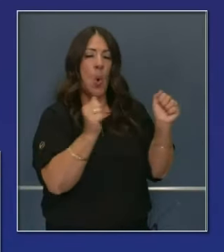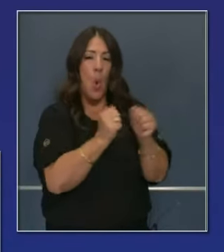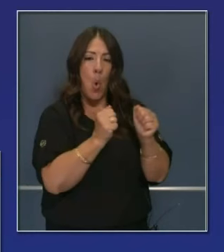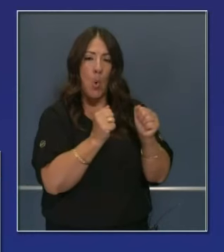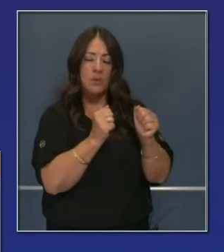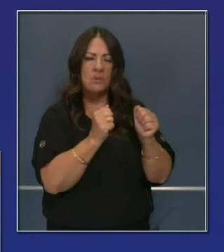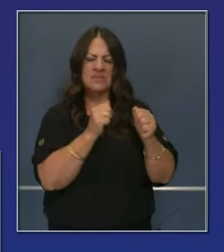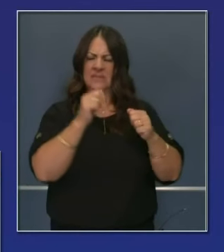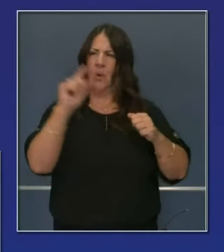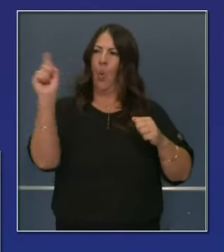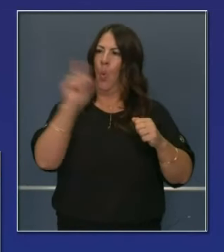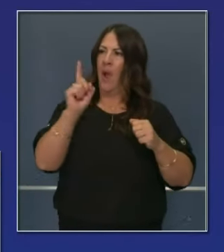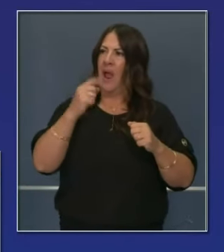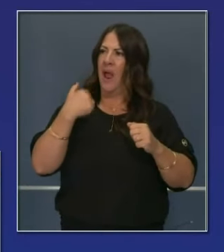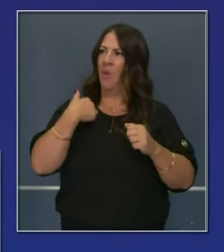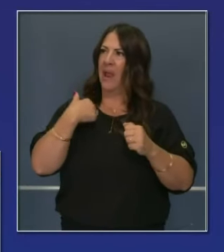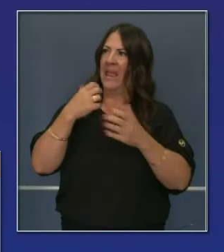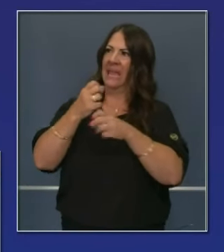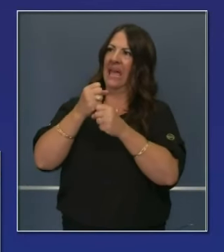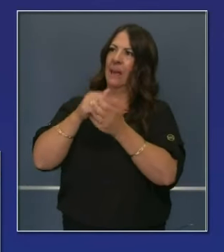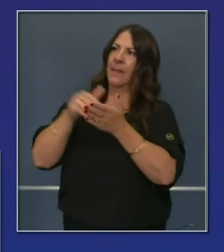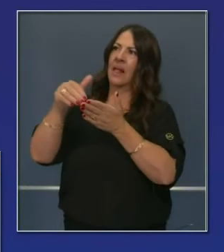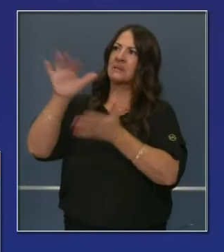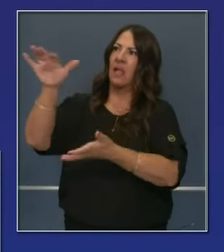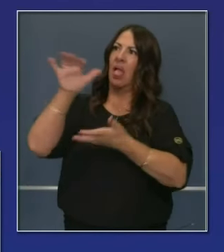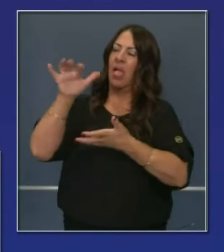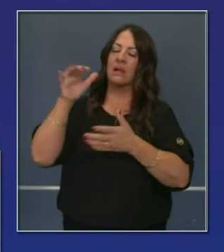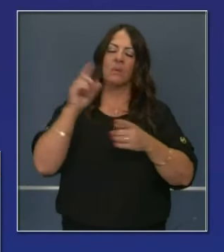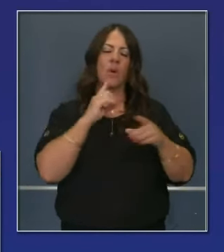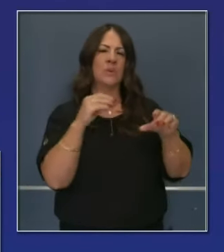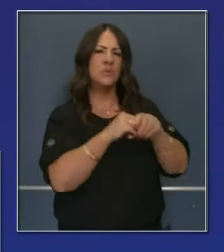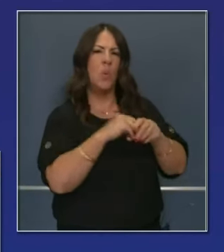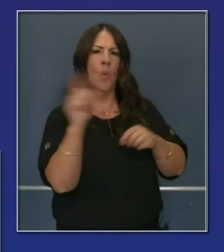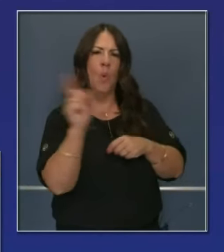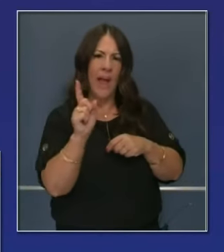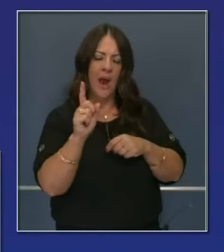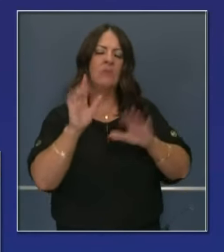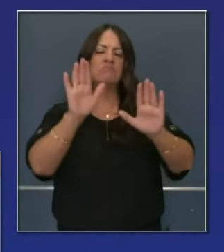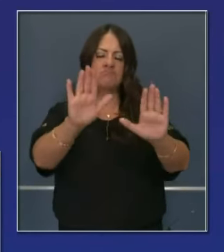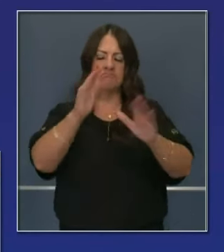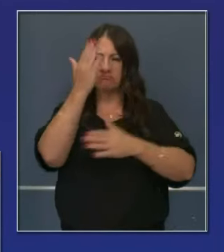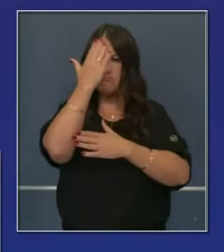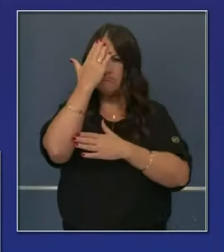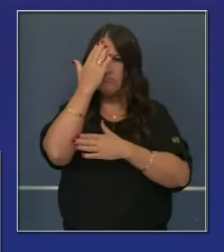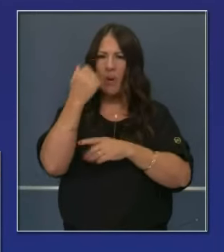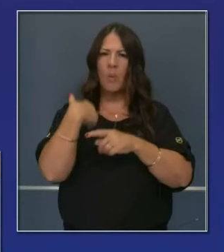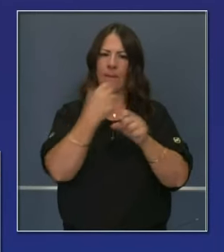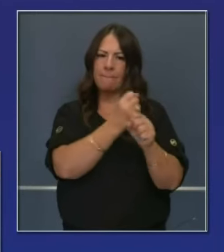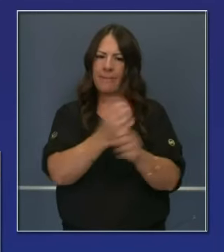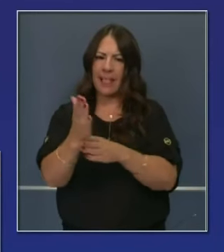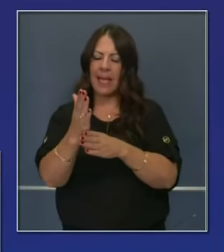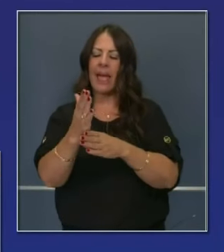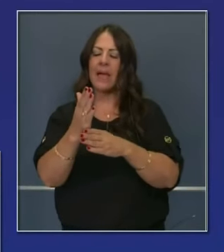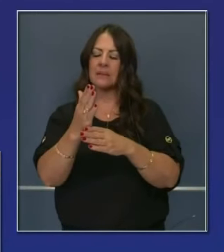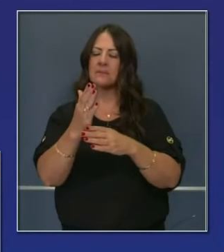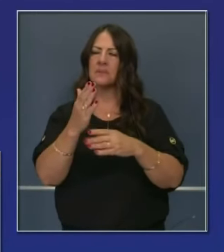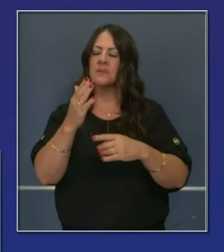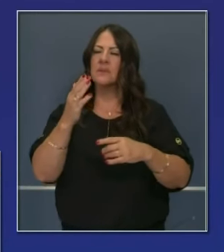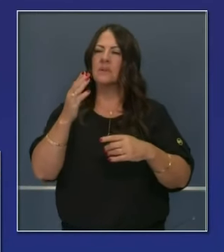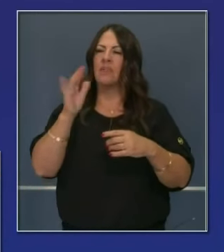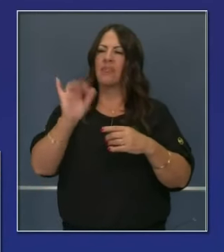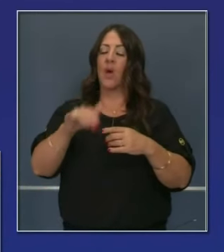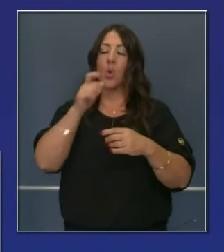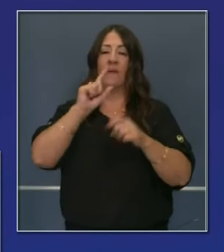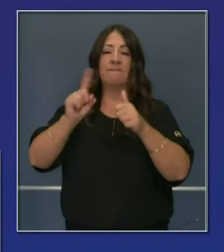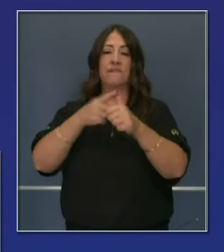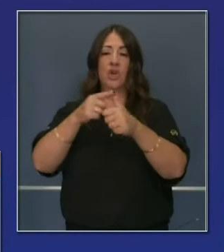extraordinarily challenging environment. Again, certain vaccines, we're working, again, to plan for two specific vaccines. This